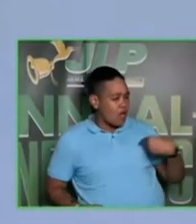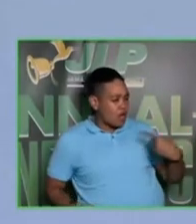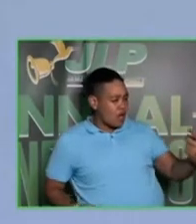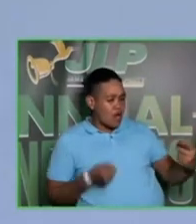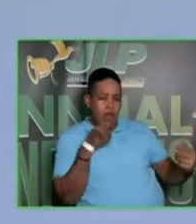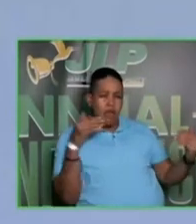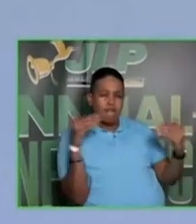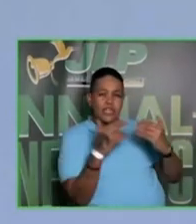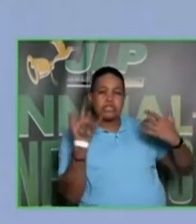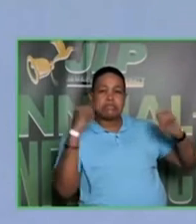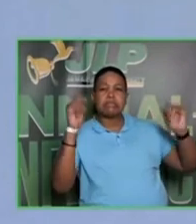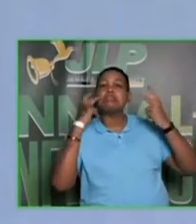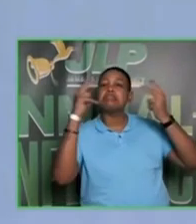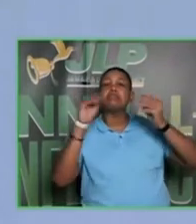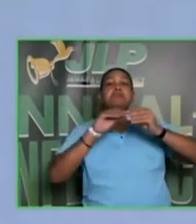fair.